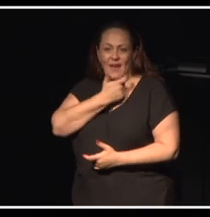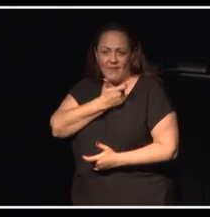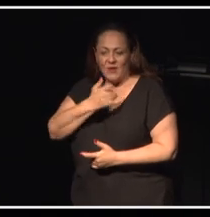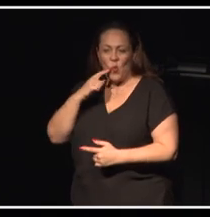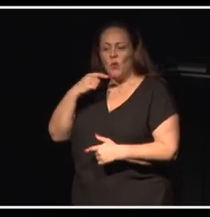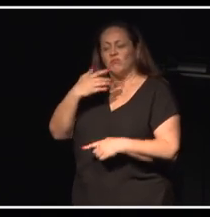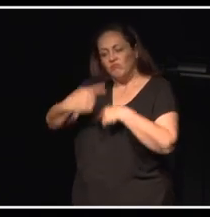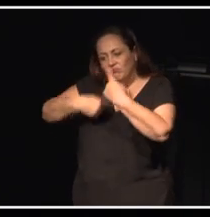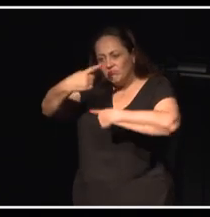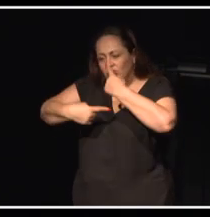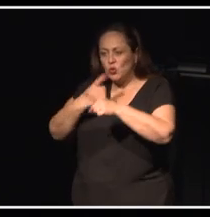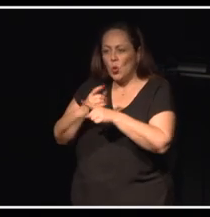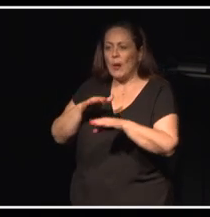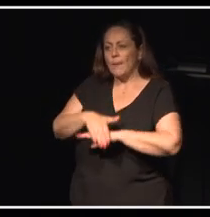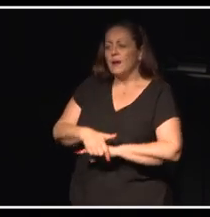people through